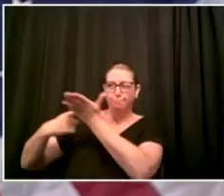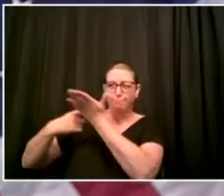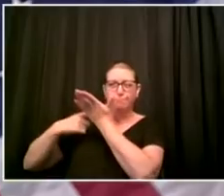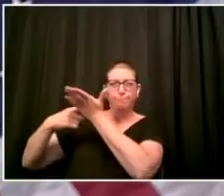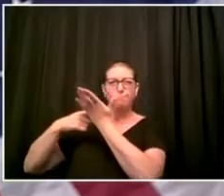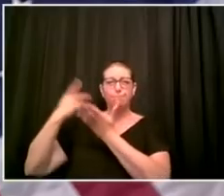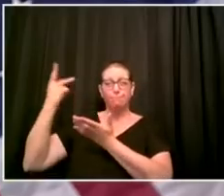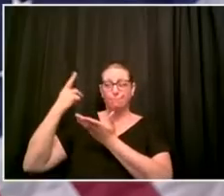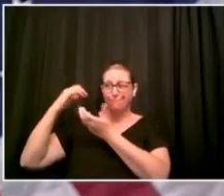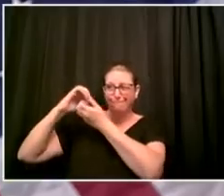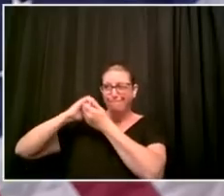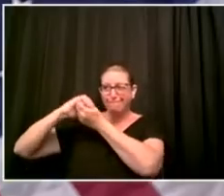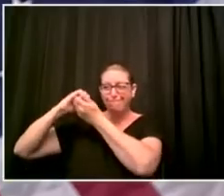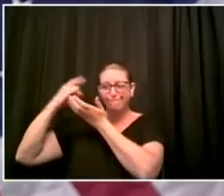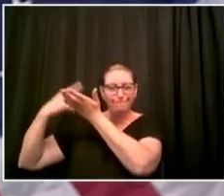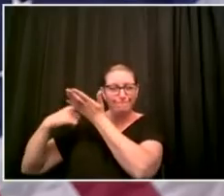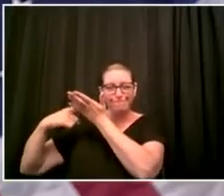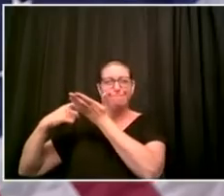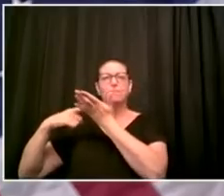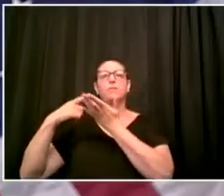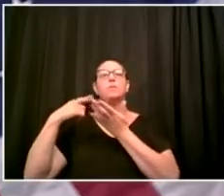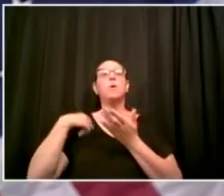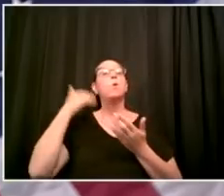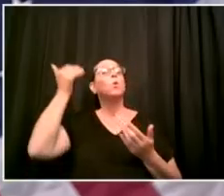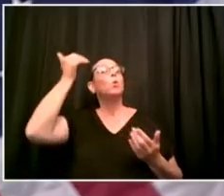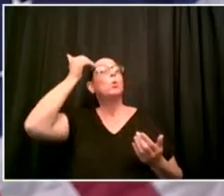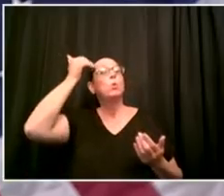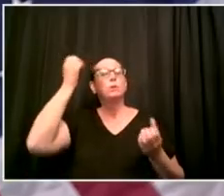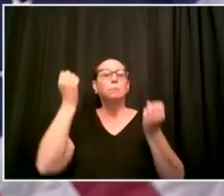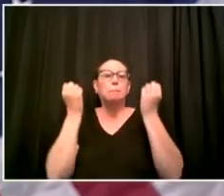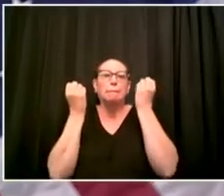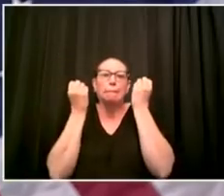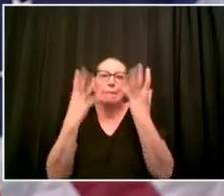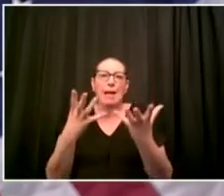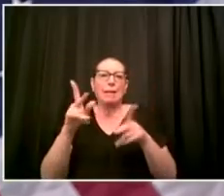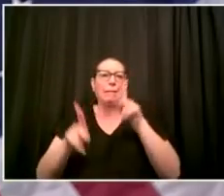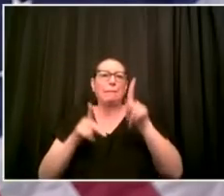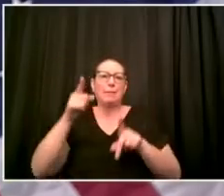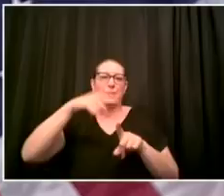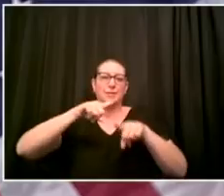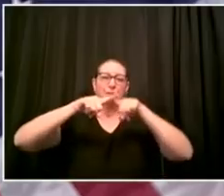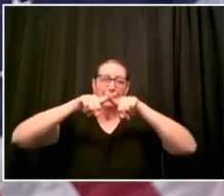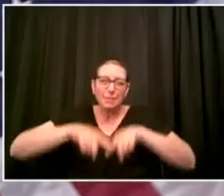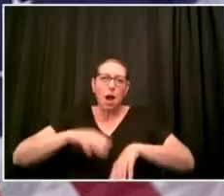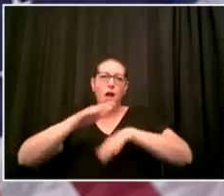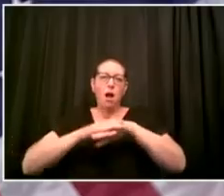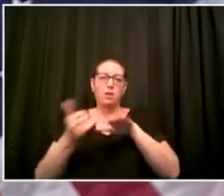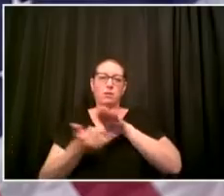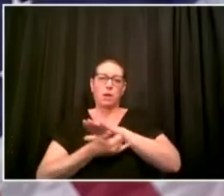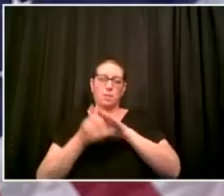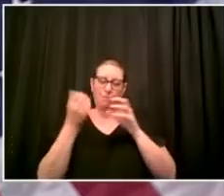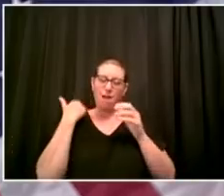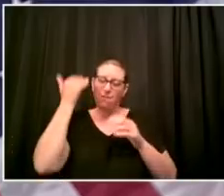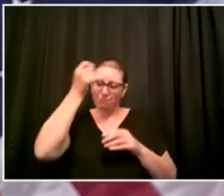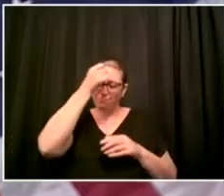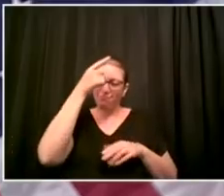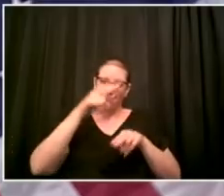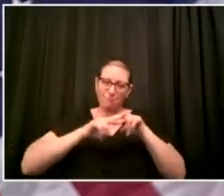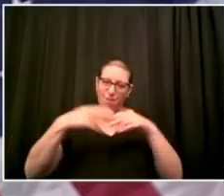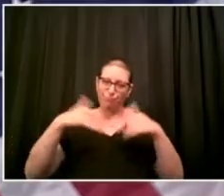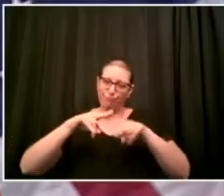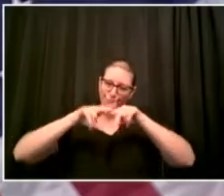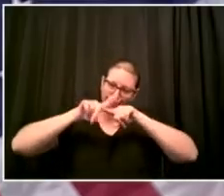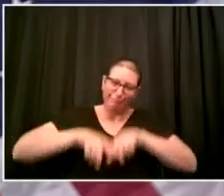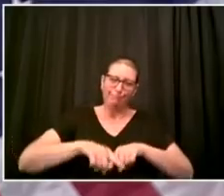back to their workplaces. Again, every part of the state's going through its own reopening approach, but there's nowhere where you're talking about so many people